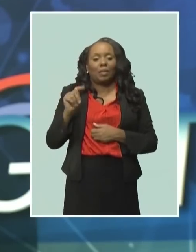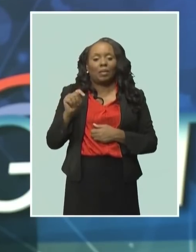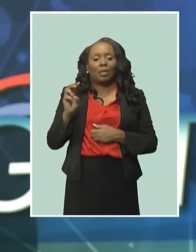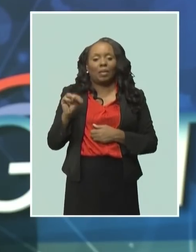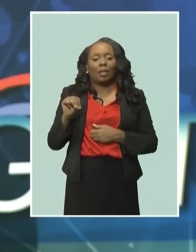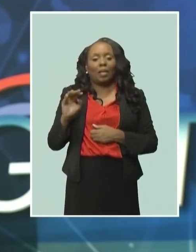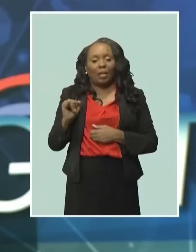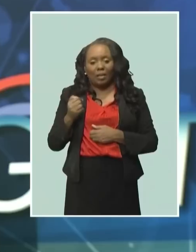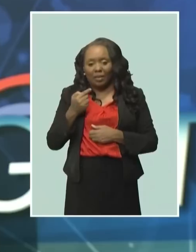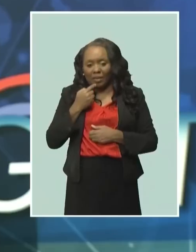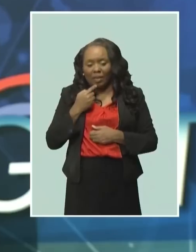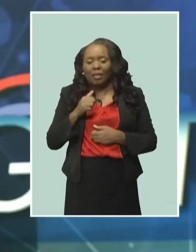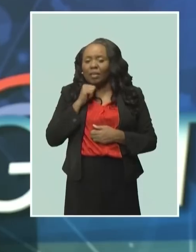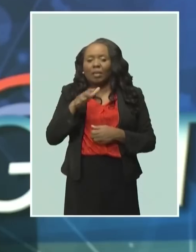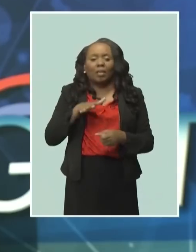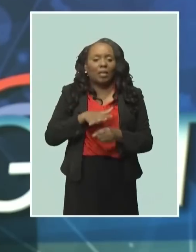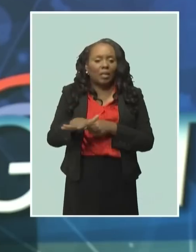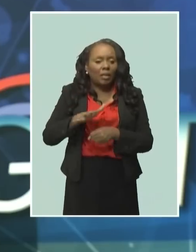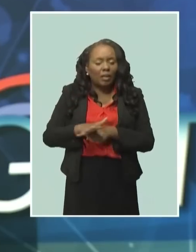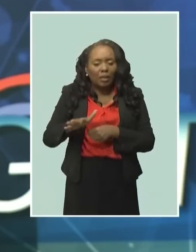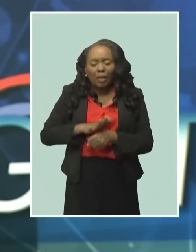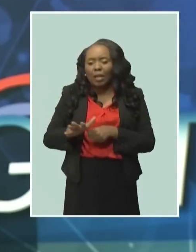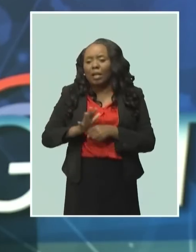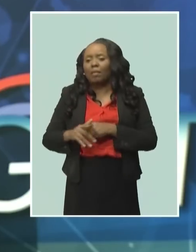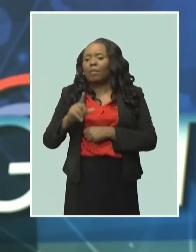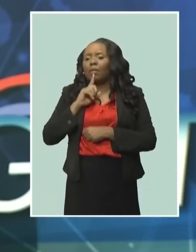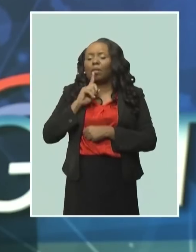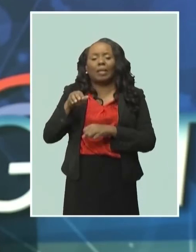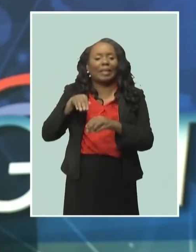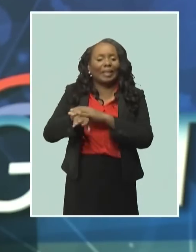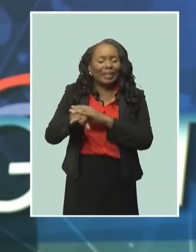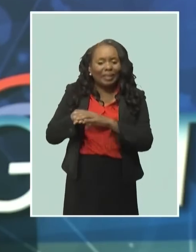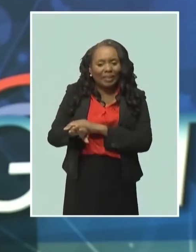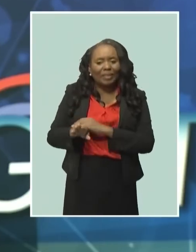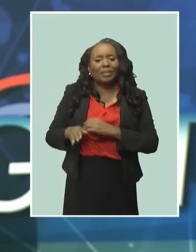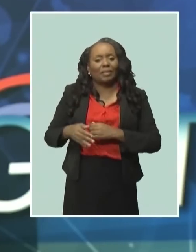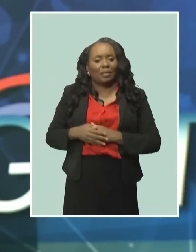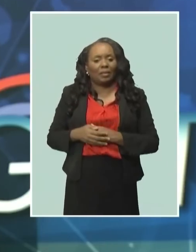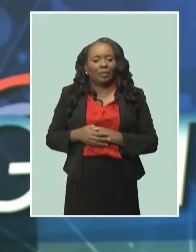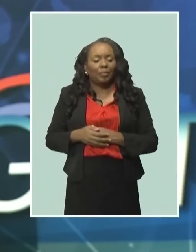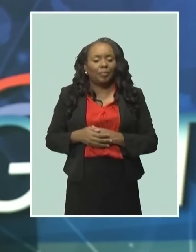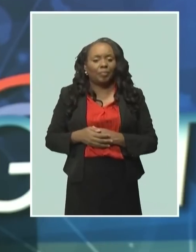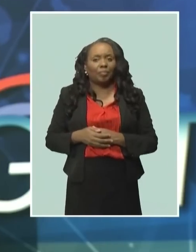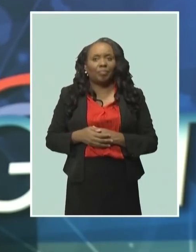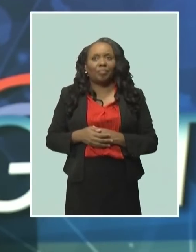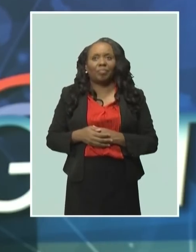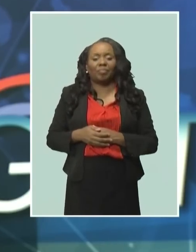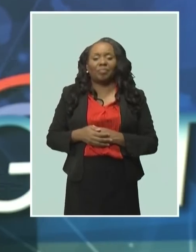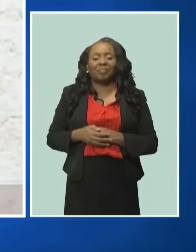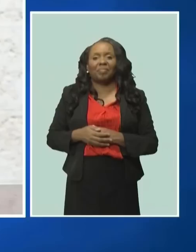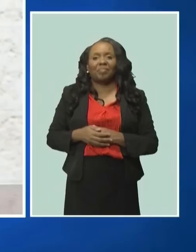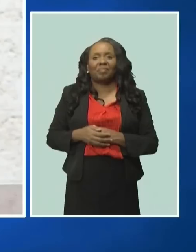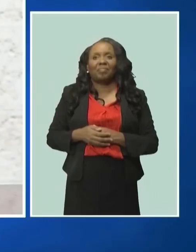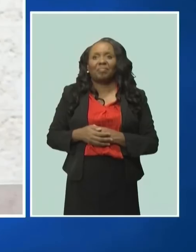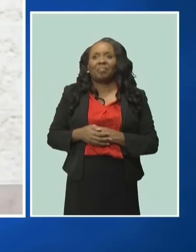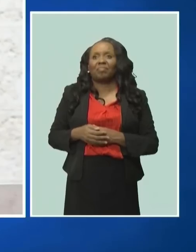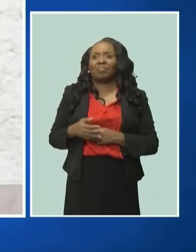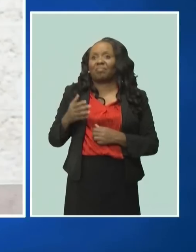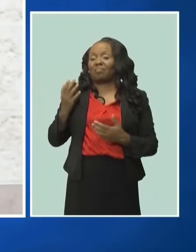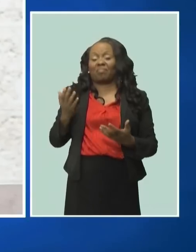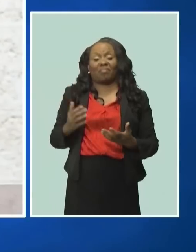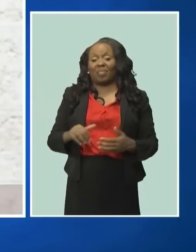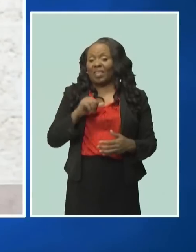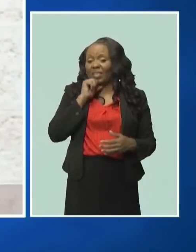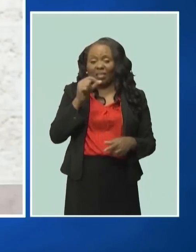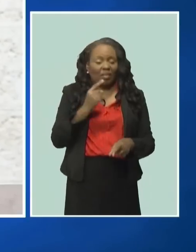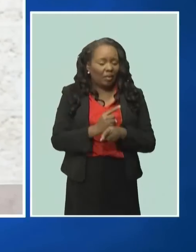responding to comments that enough was not being done to tap into that market. That is not accurate. Any new